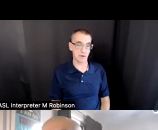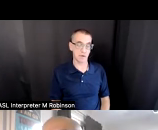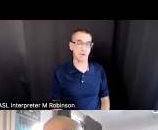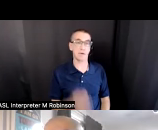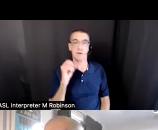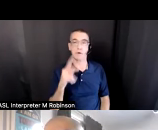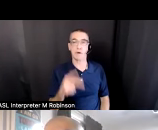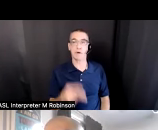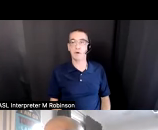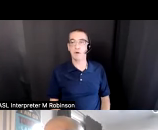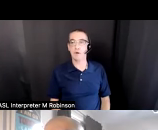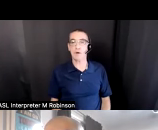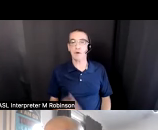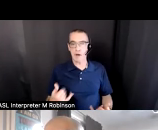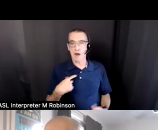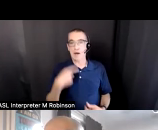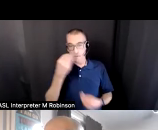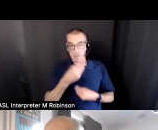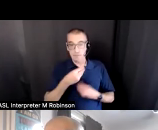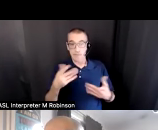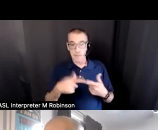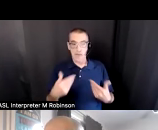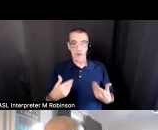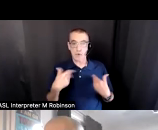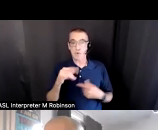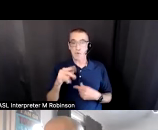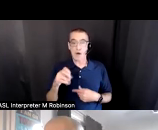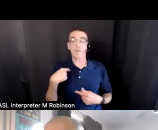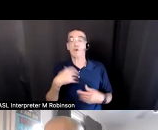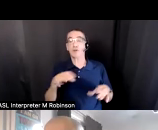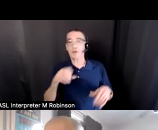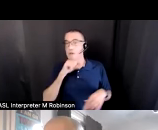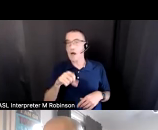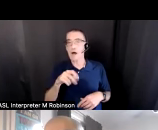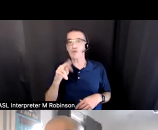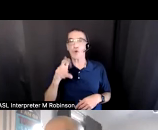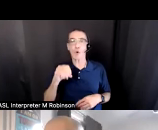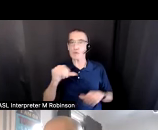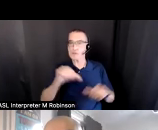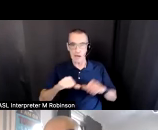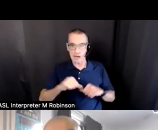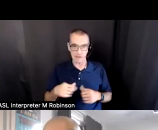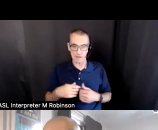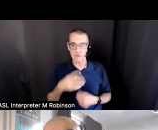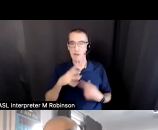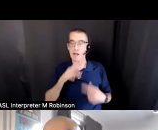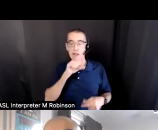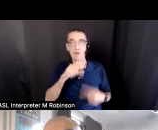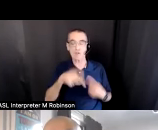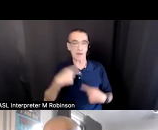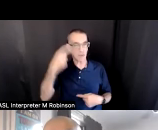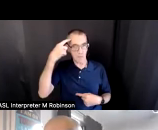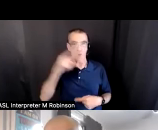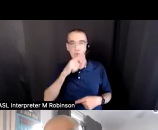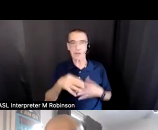Okay, so I am going to tell you that at Youth Thrive, we love neuroscience and we love talking about the brain. It really